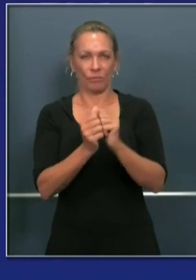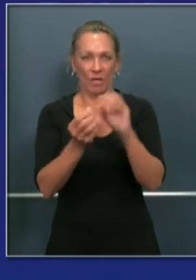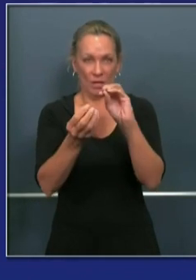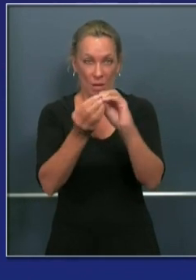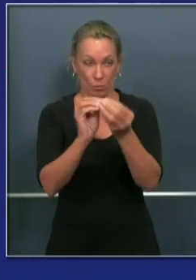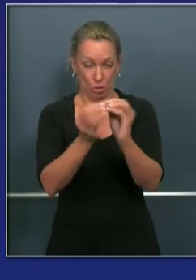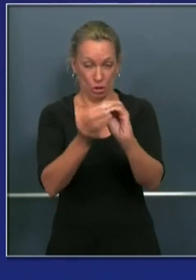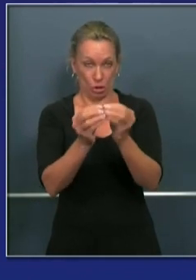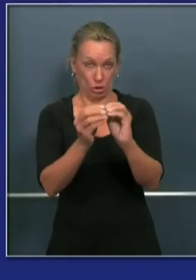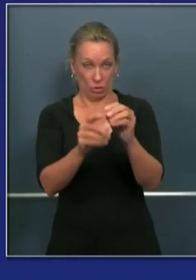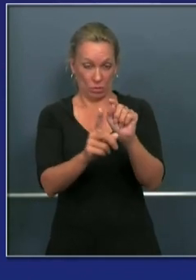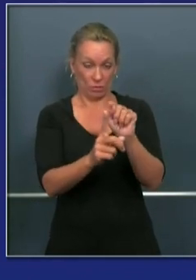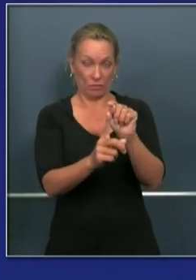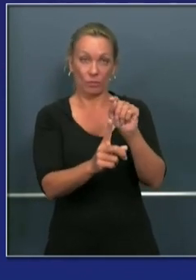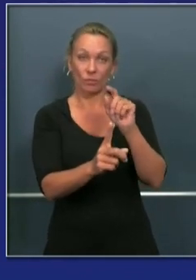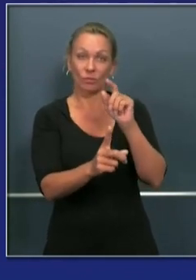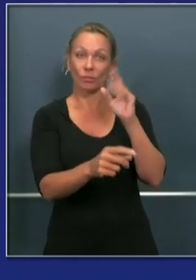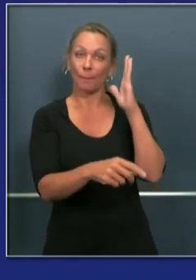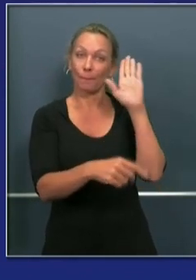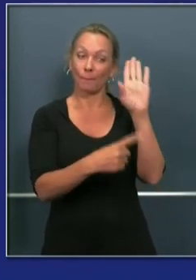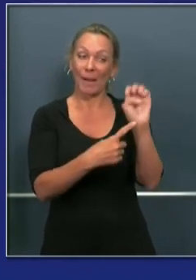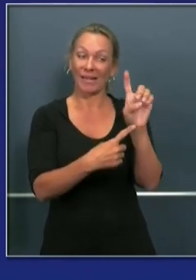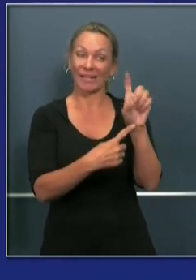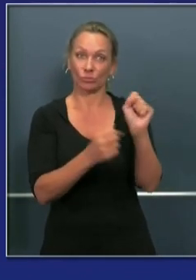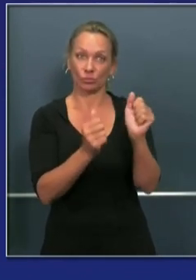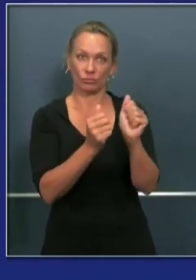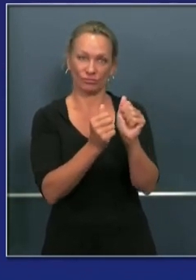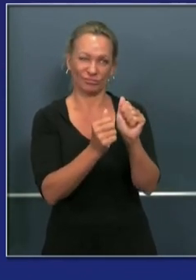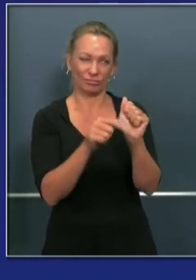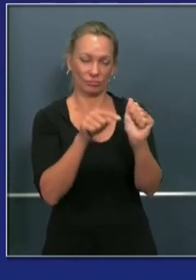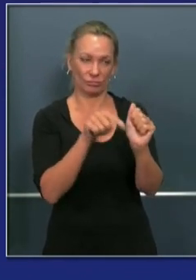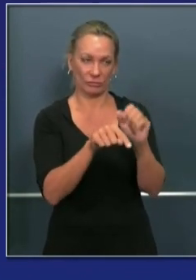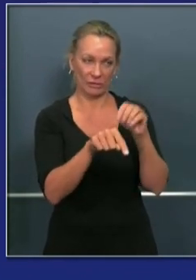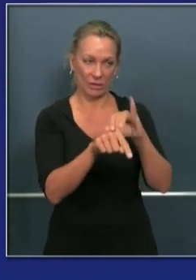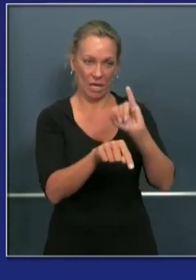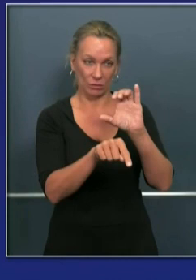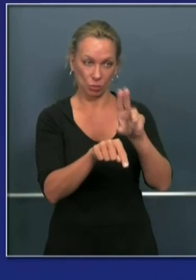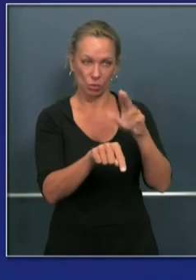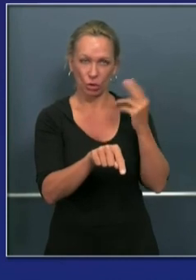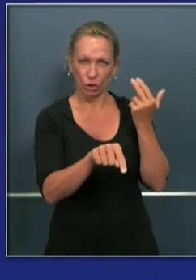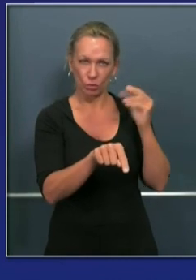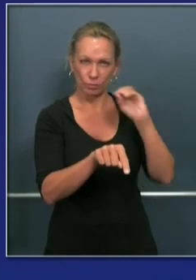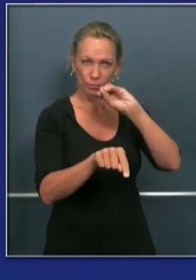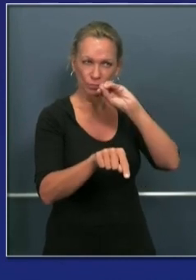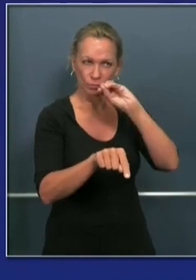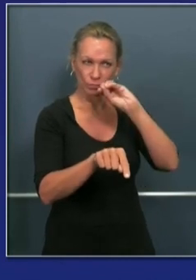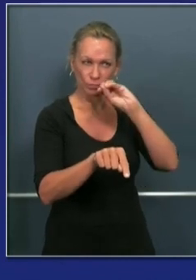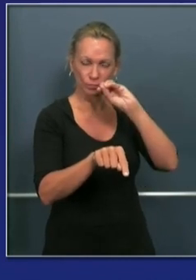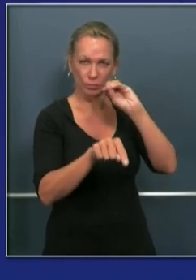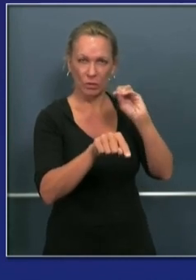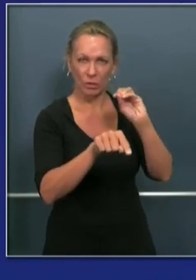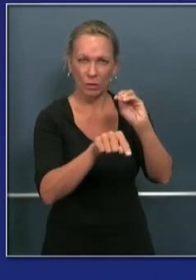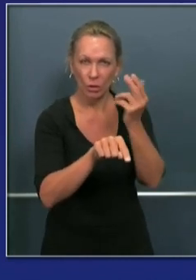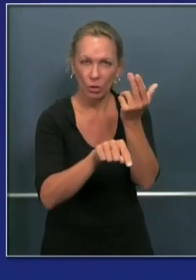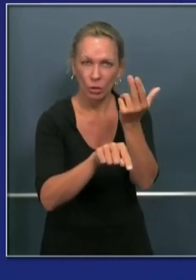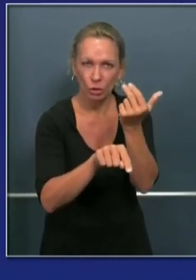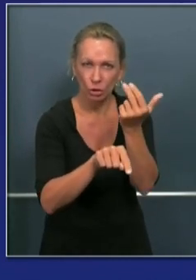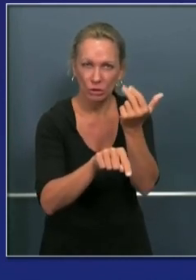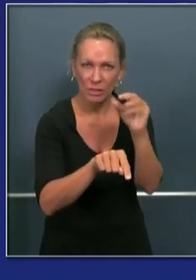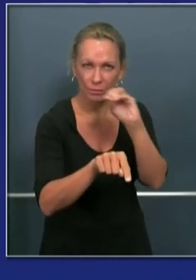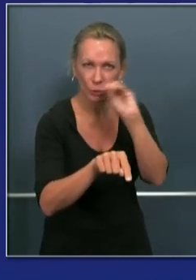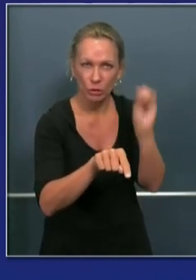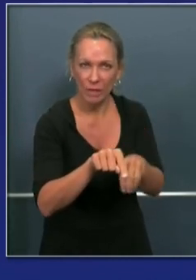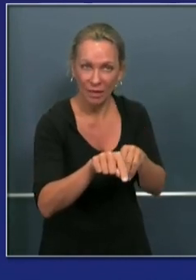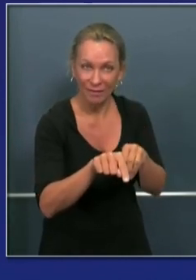is 13% are now COVID positive of our ICU capacities. But of the available ICU